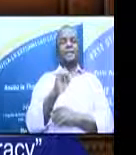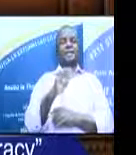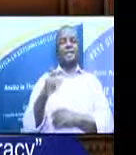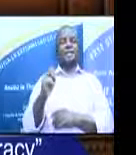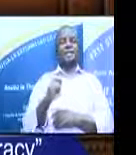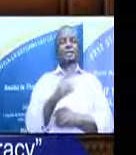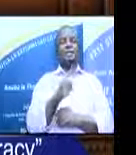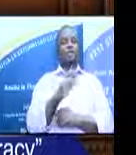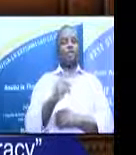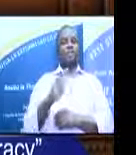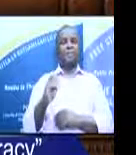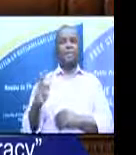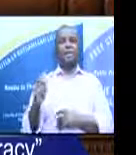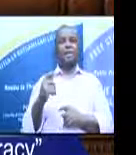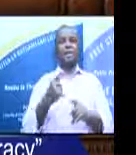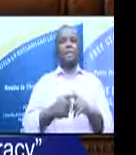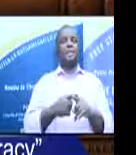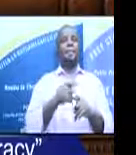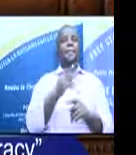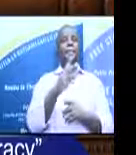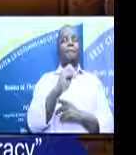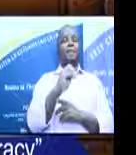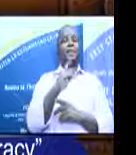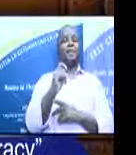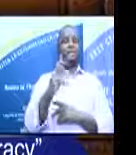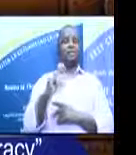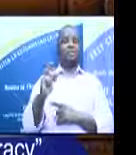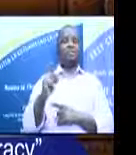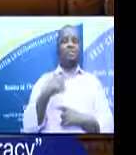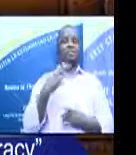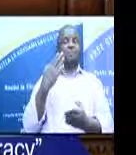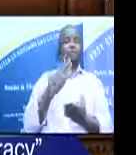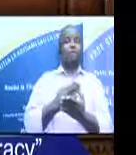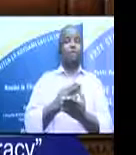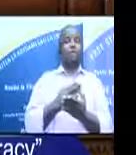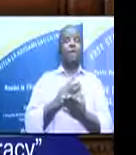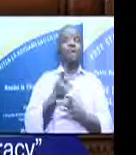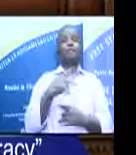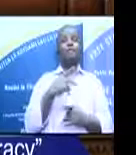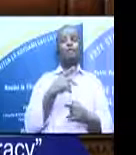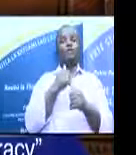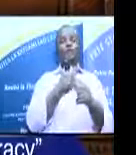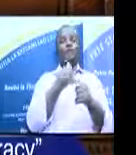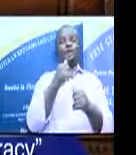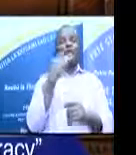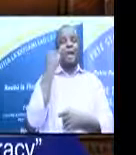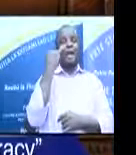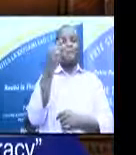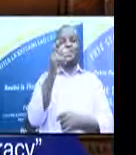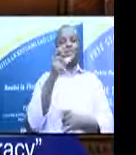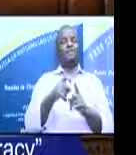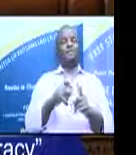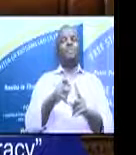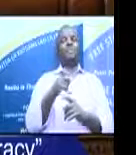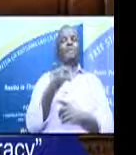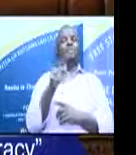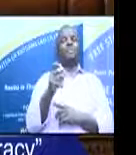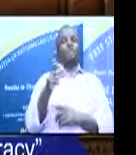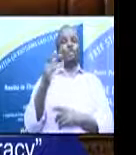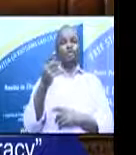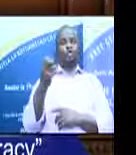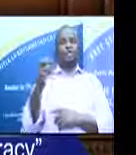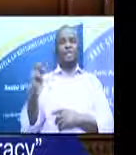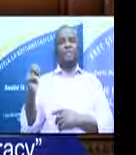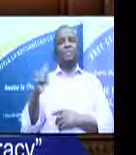Ntombela and Honorable Metsi for fostering that Thomas Jefferson called the right mental attitude